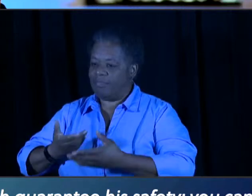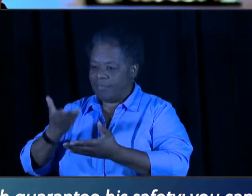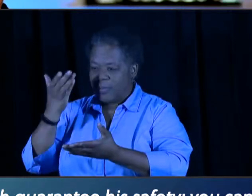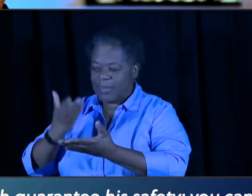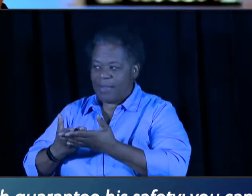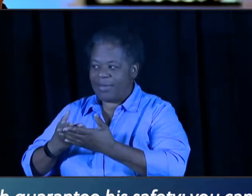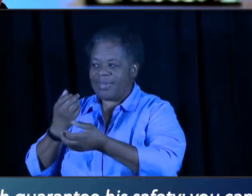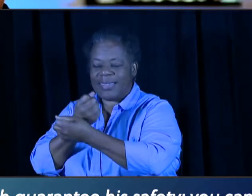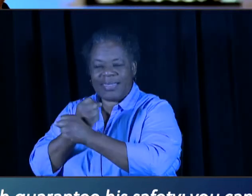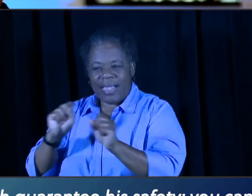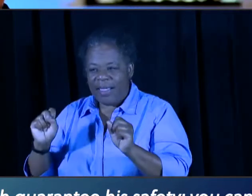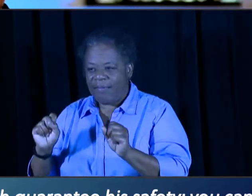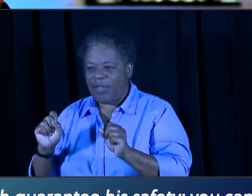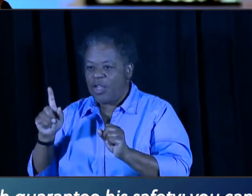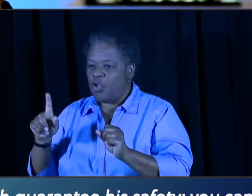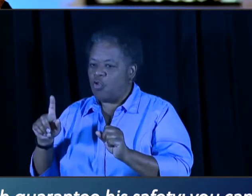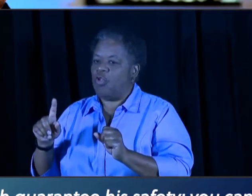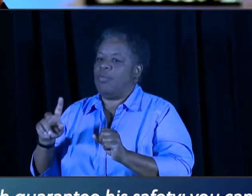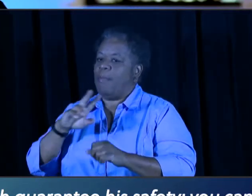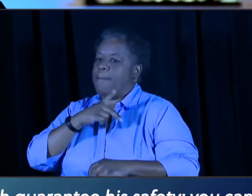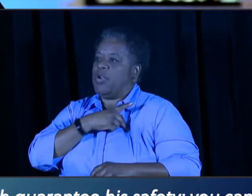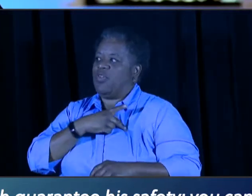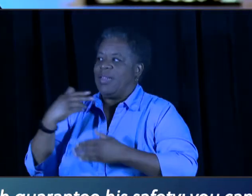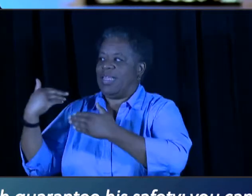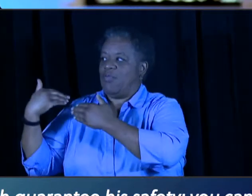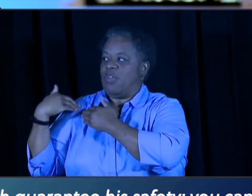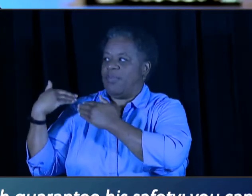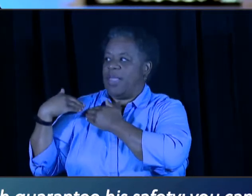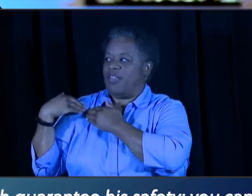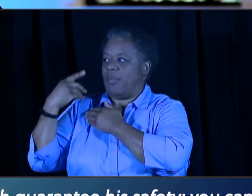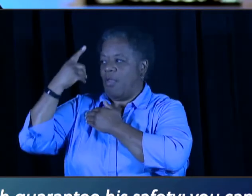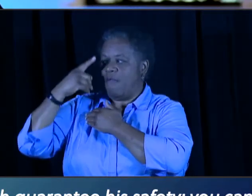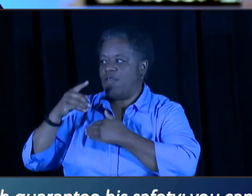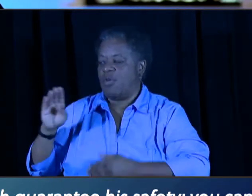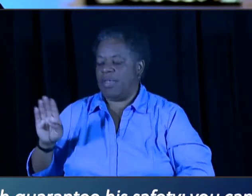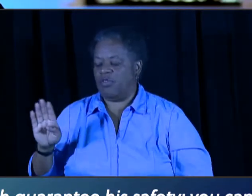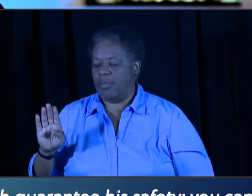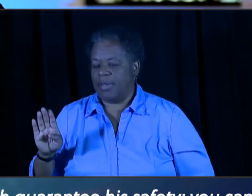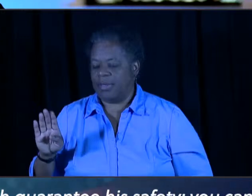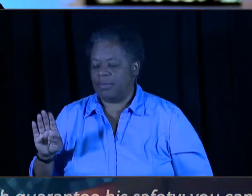safety. You can hold me personally responsible for him."